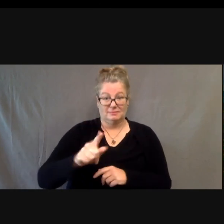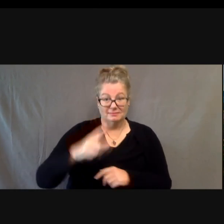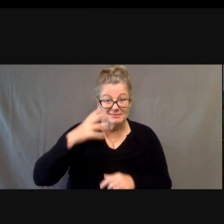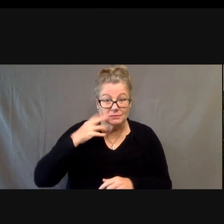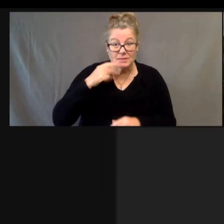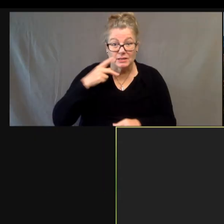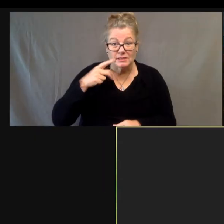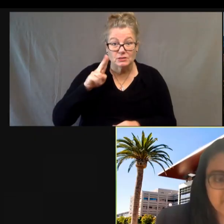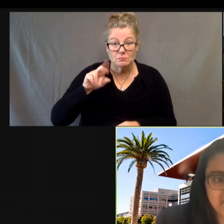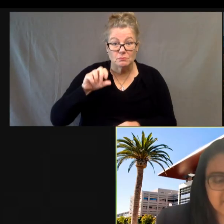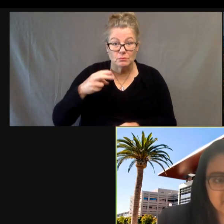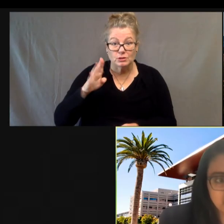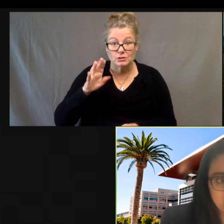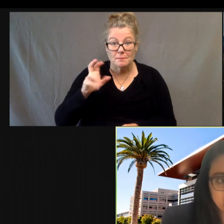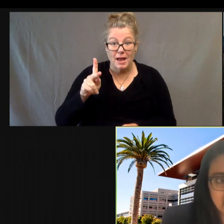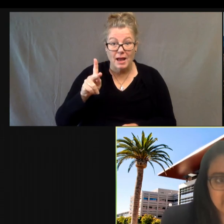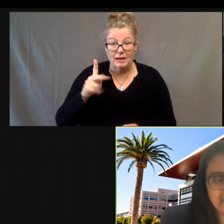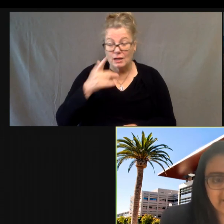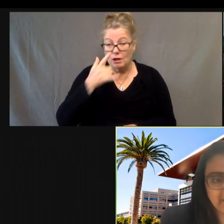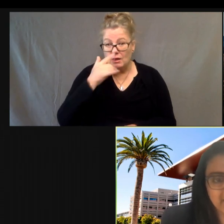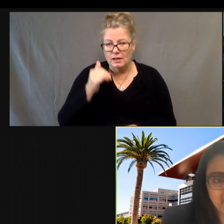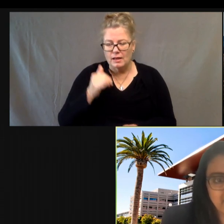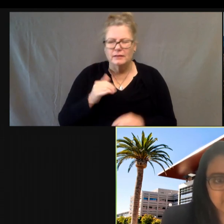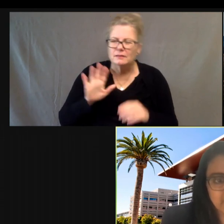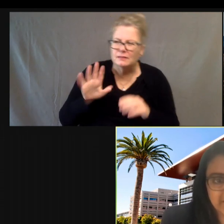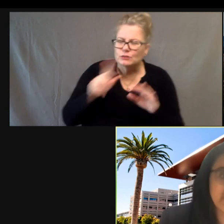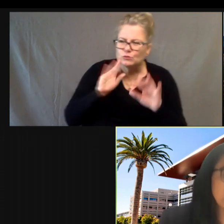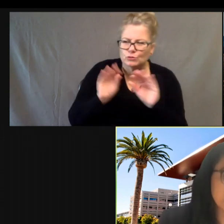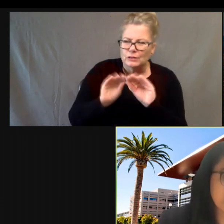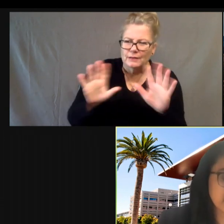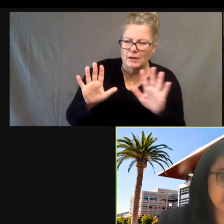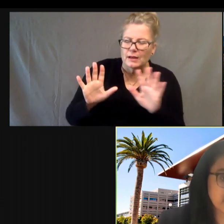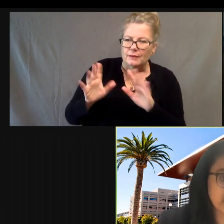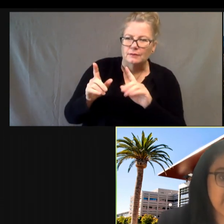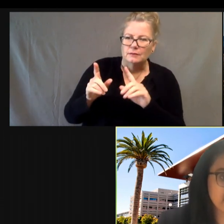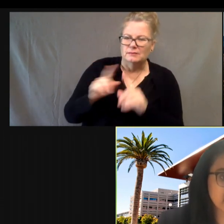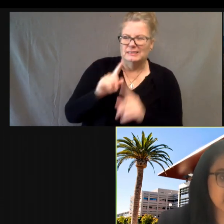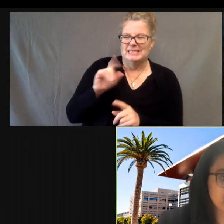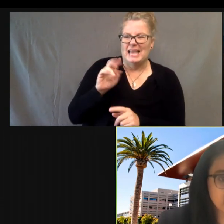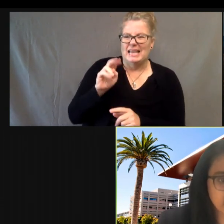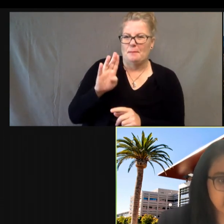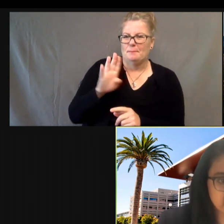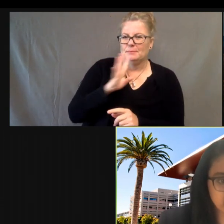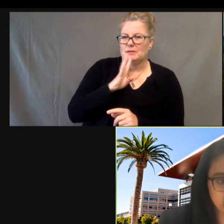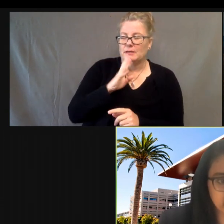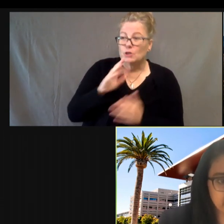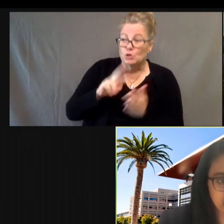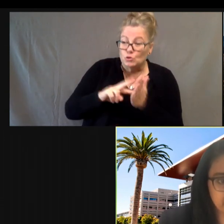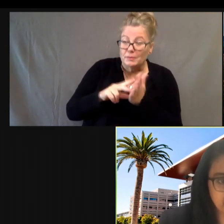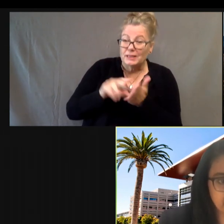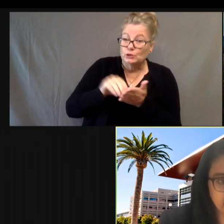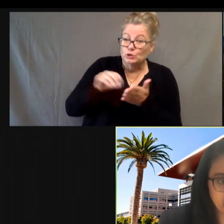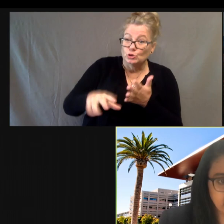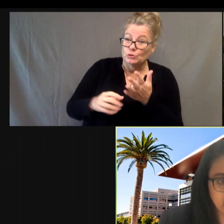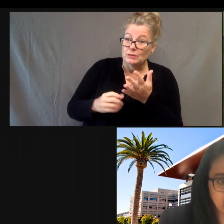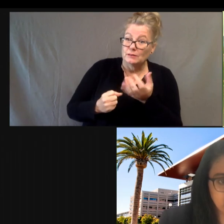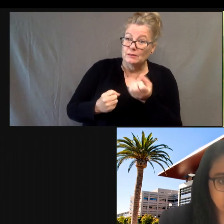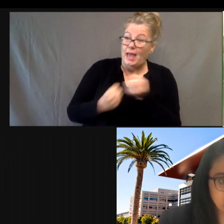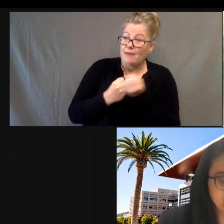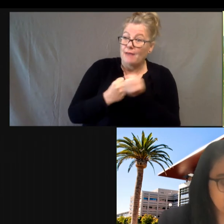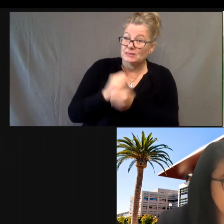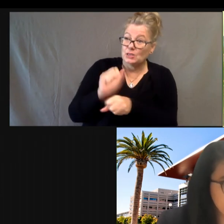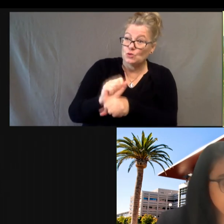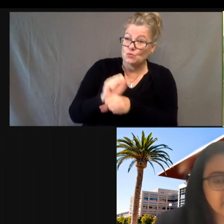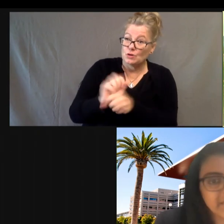So just to clarify, is this pushback in like doing student advocacy work around disability? I presume